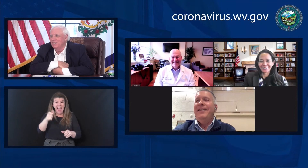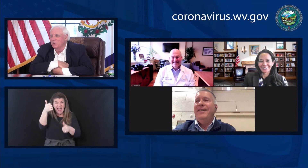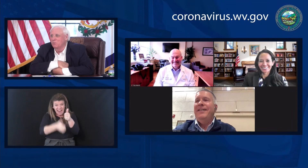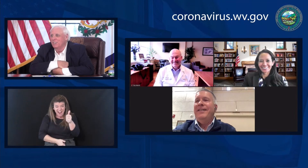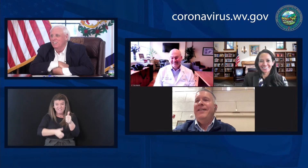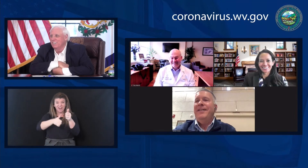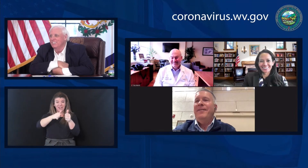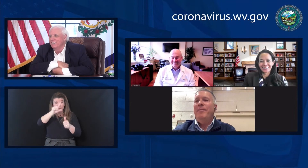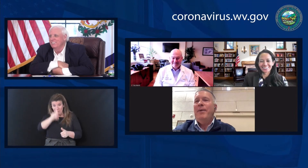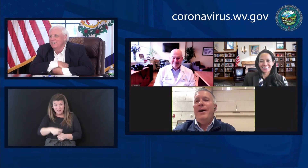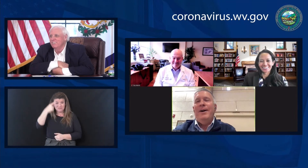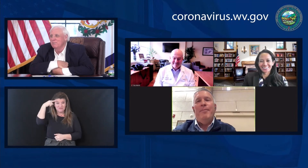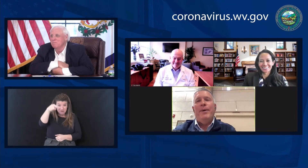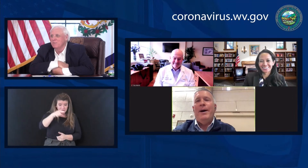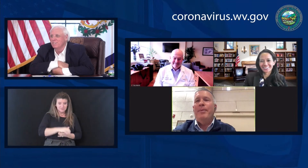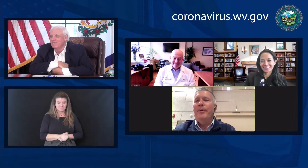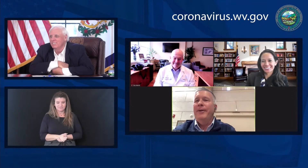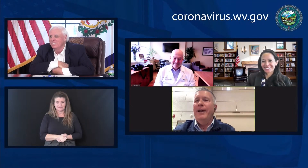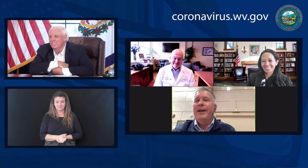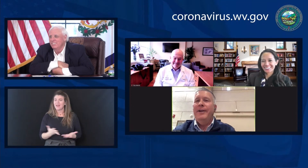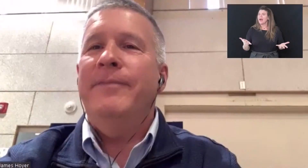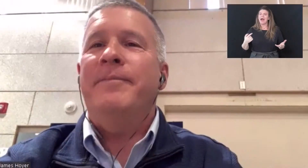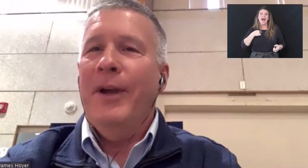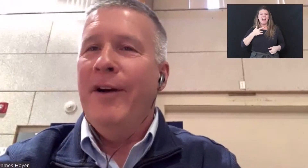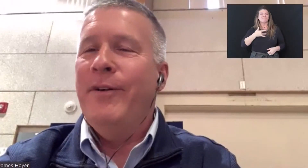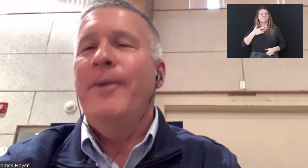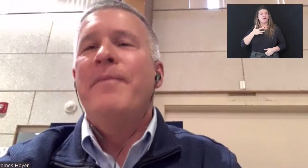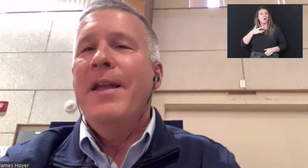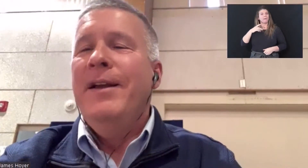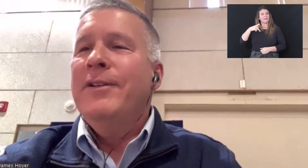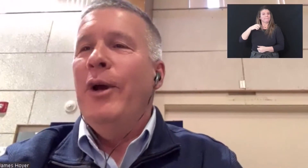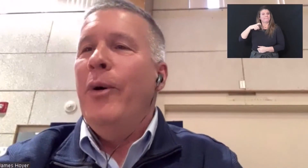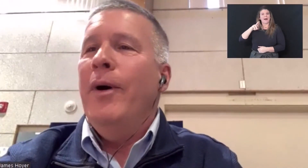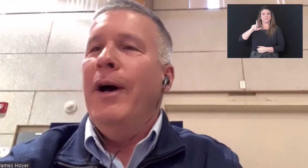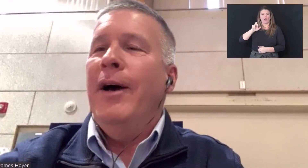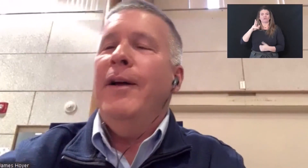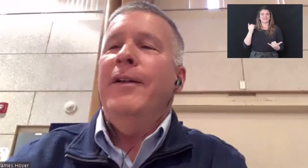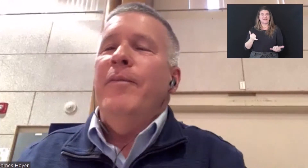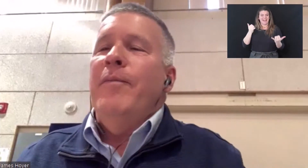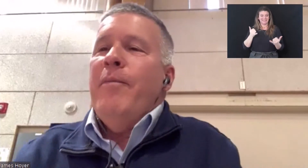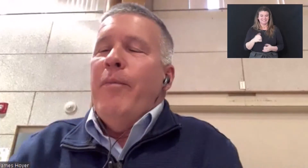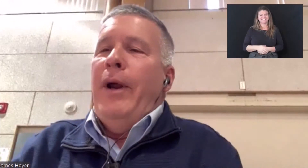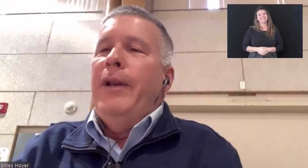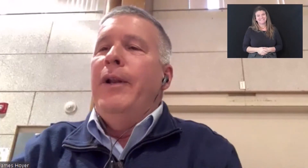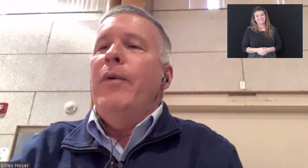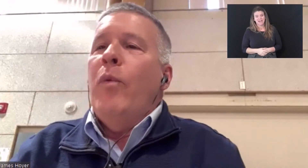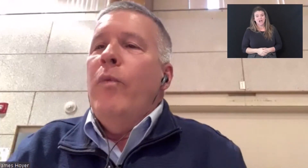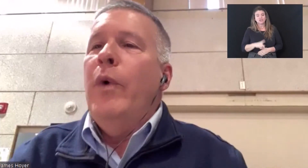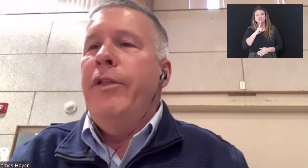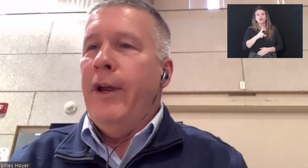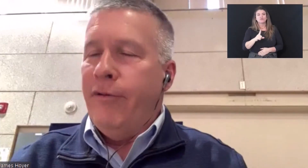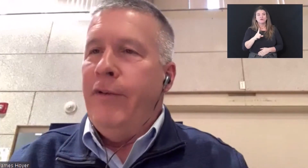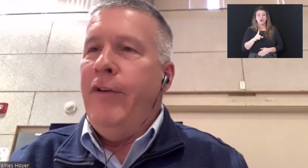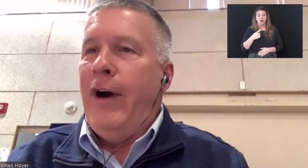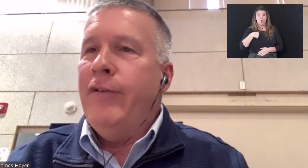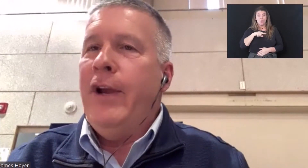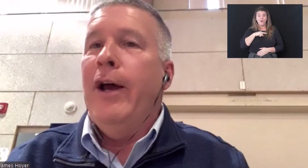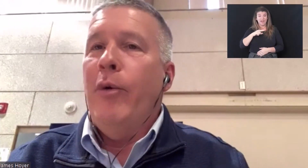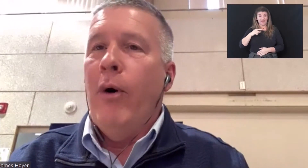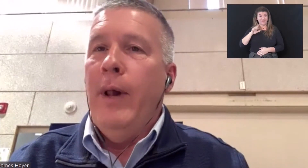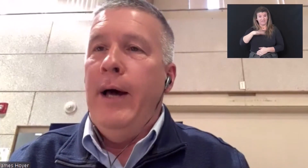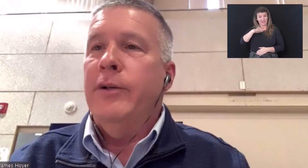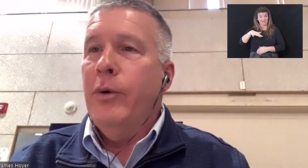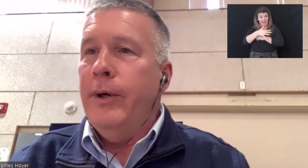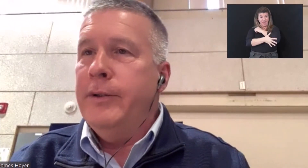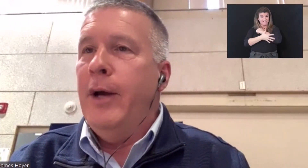question heading your way. Popular today, Governor. So, Brendan, we think the 55